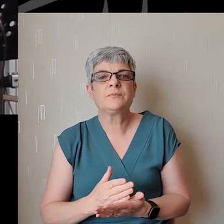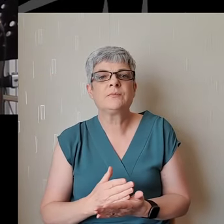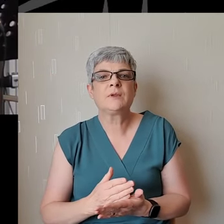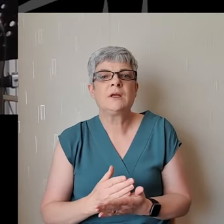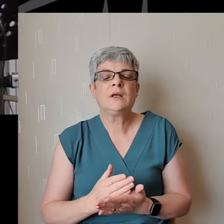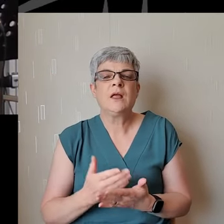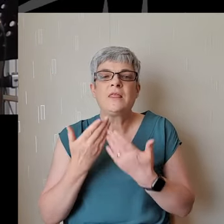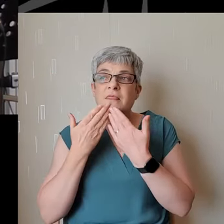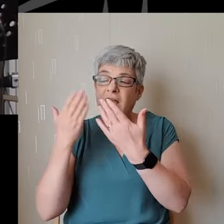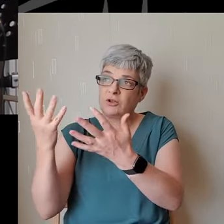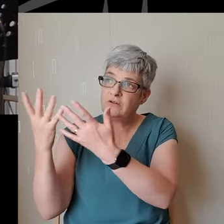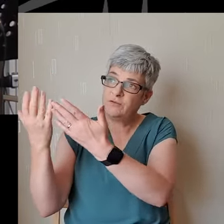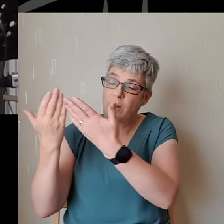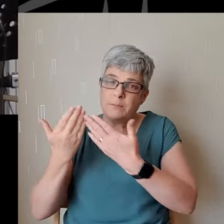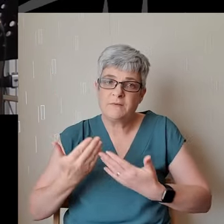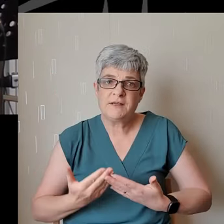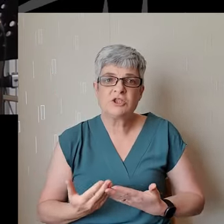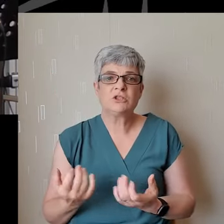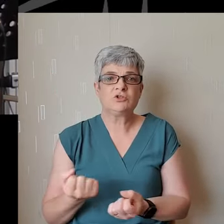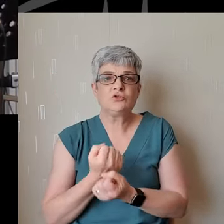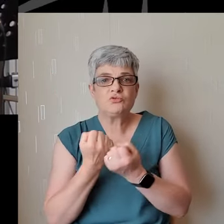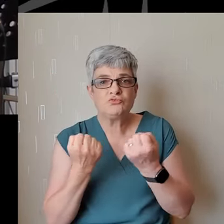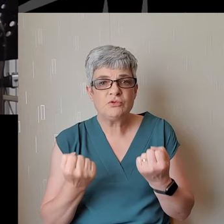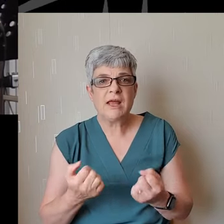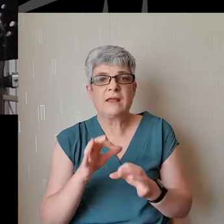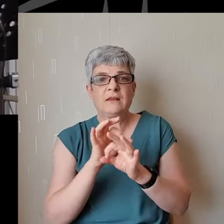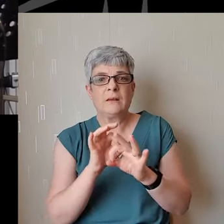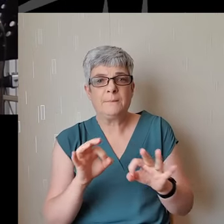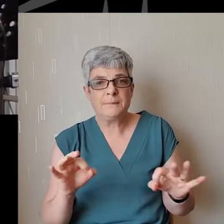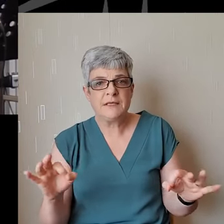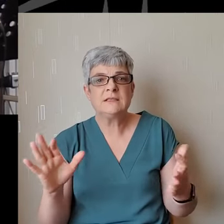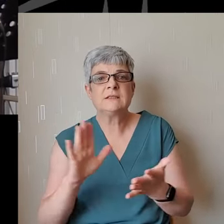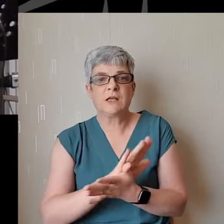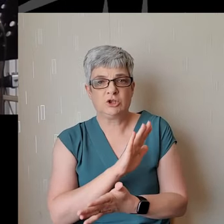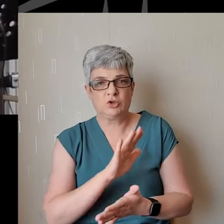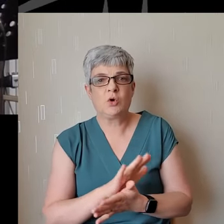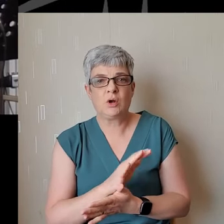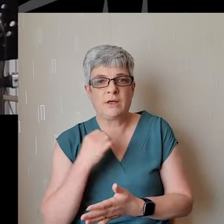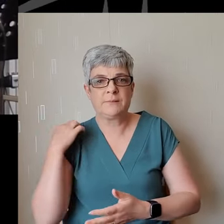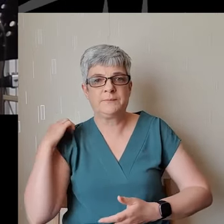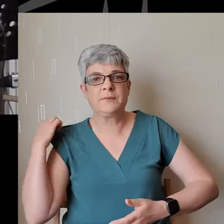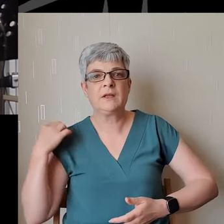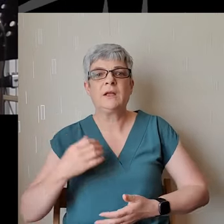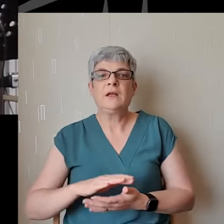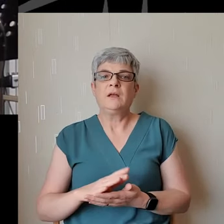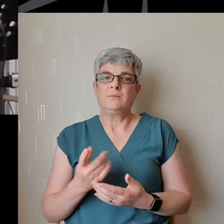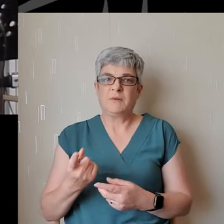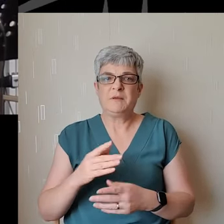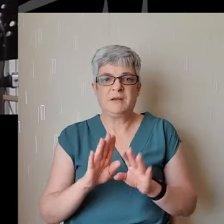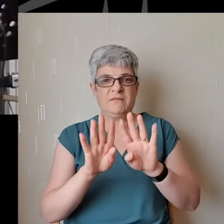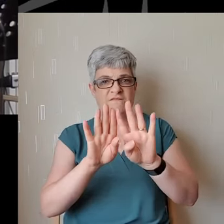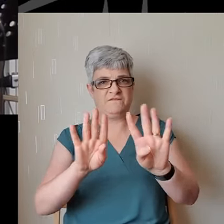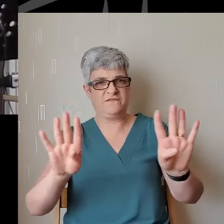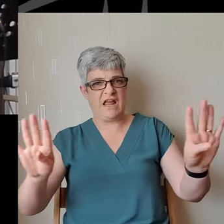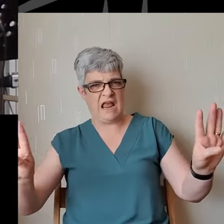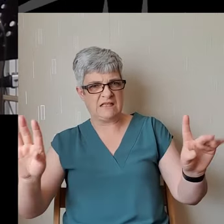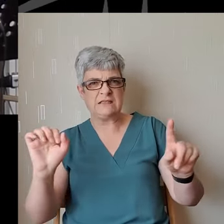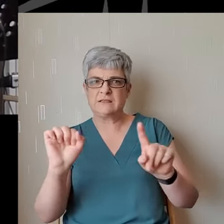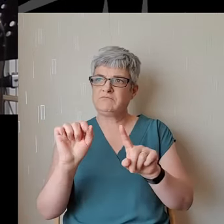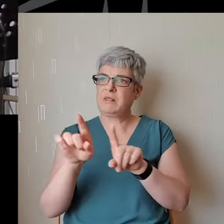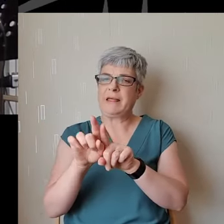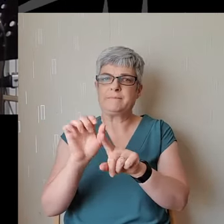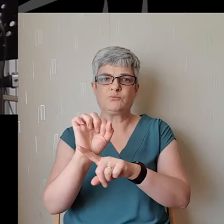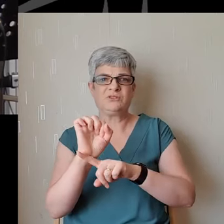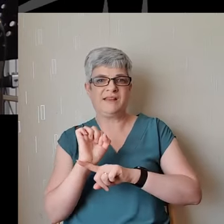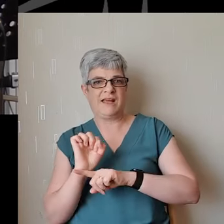you for your provision, strength, peace, and joy. May you erect a fence of